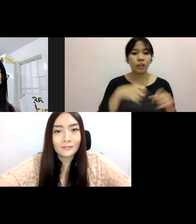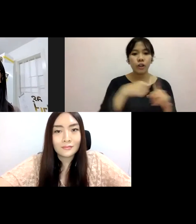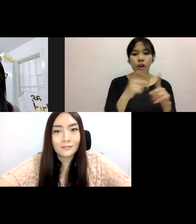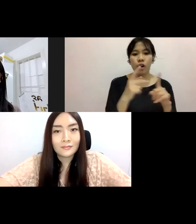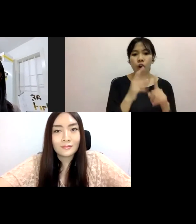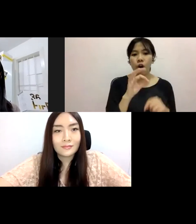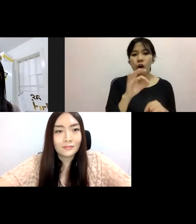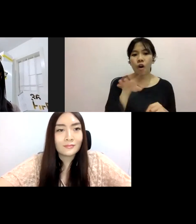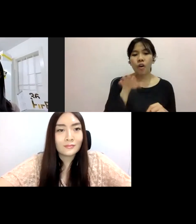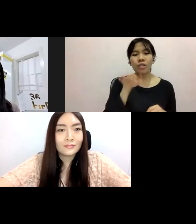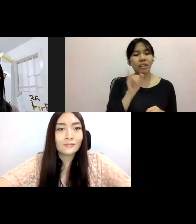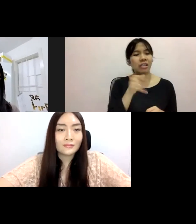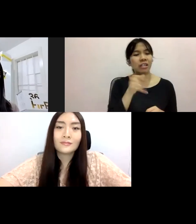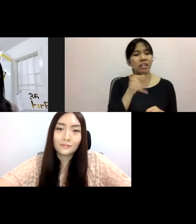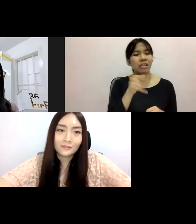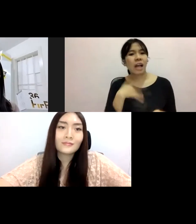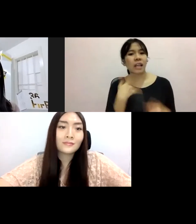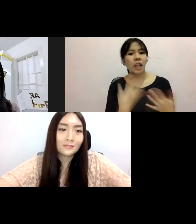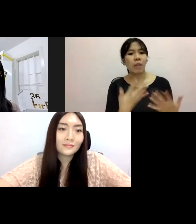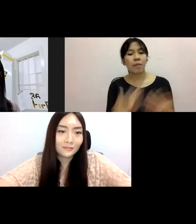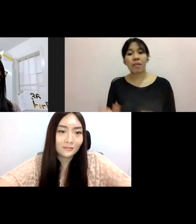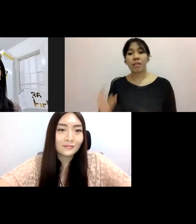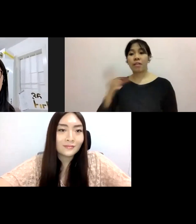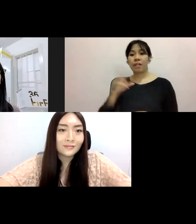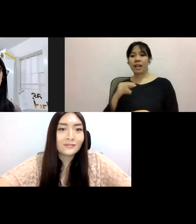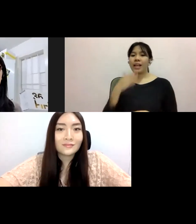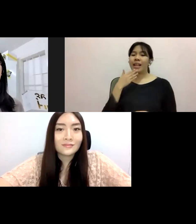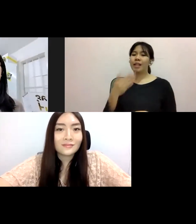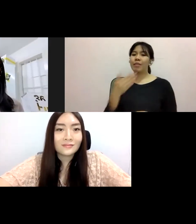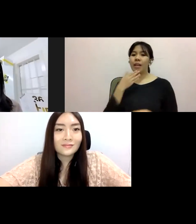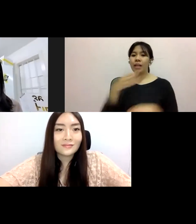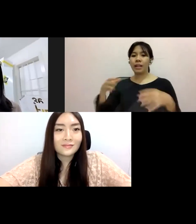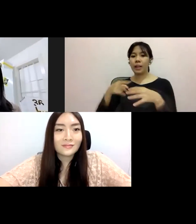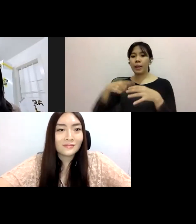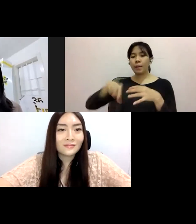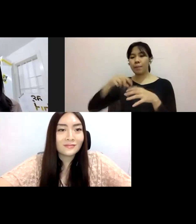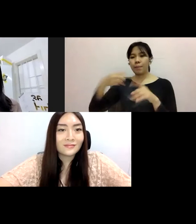British Council to support our trip to BFI Flair.